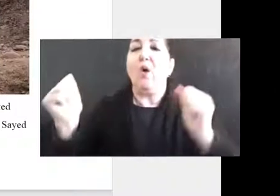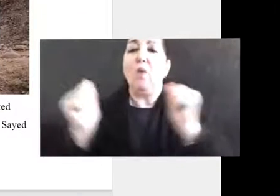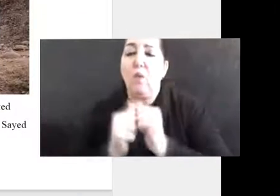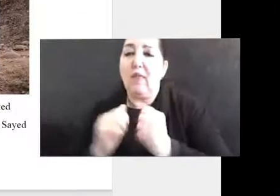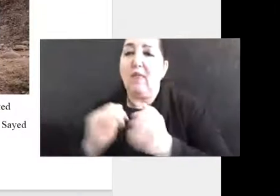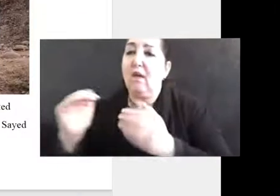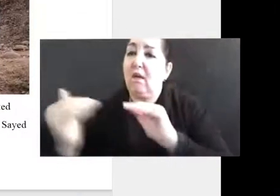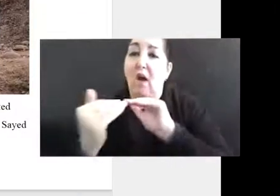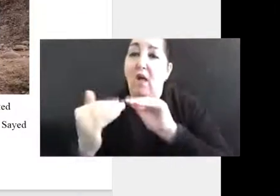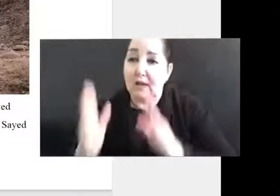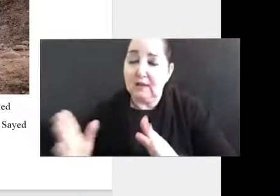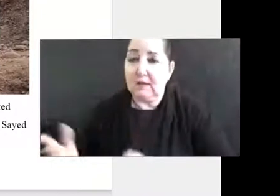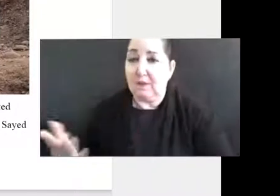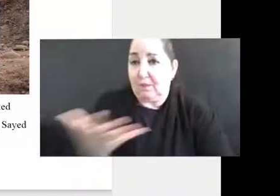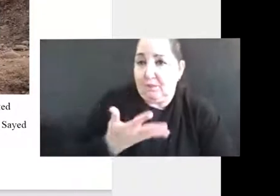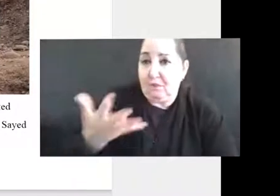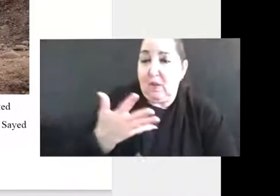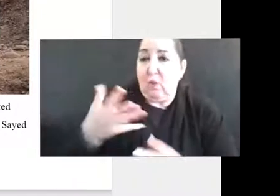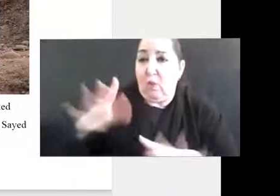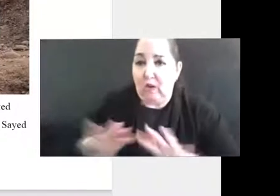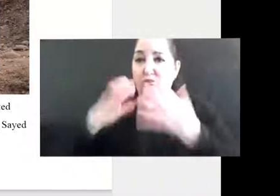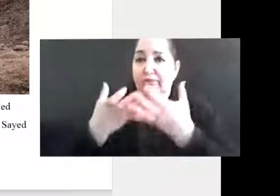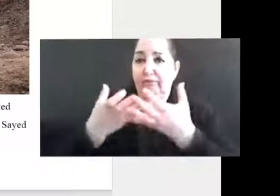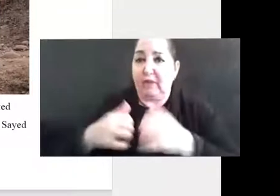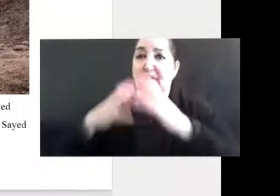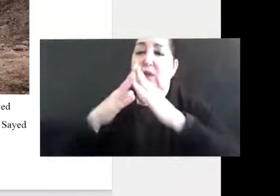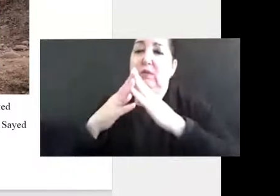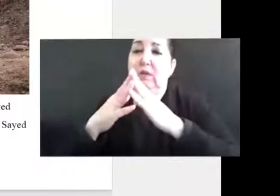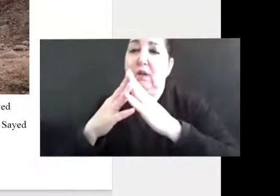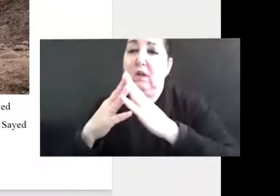then, founded the